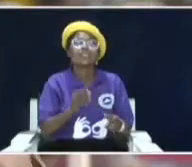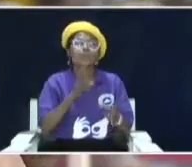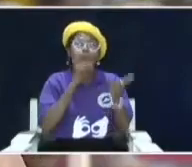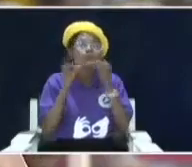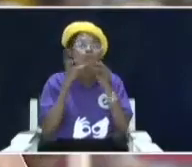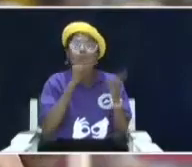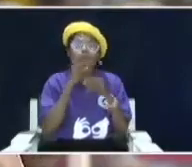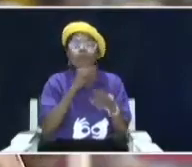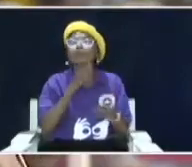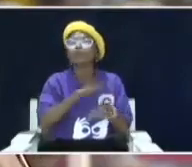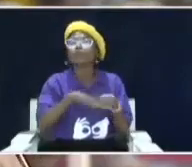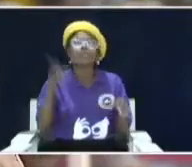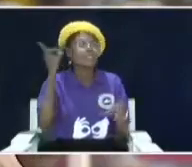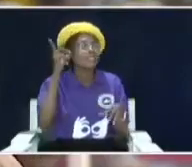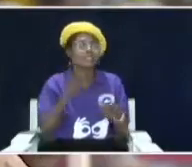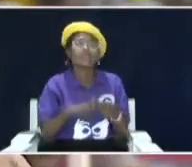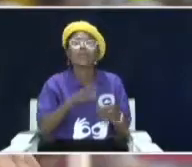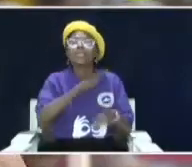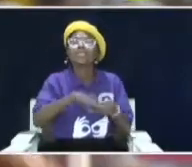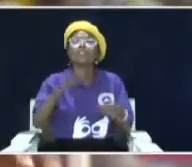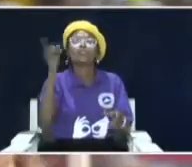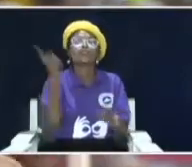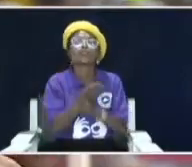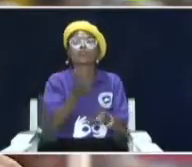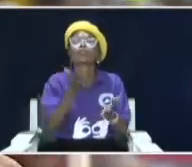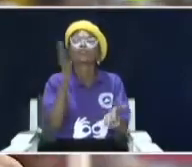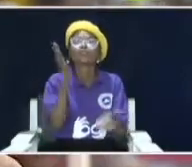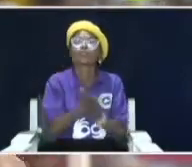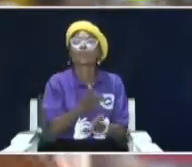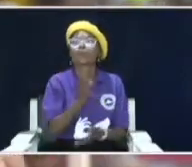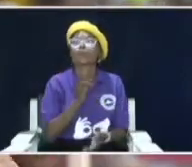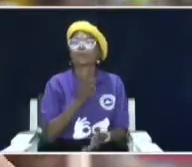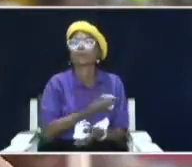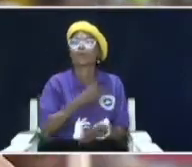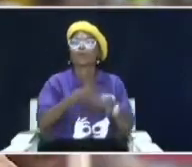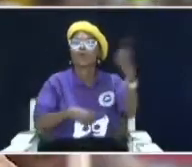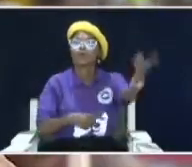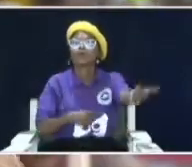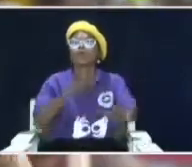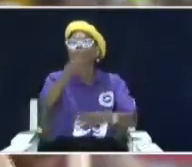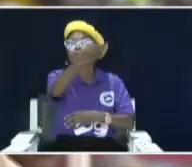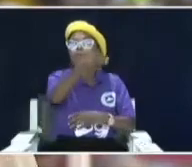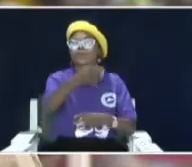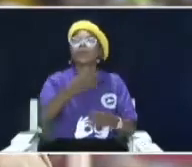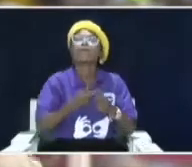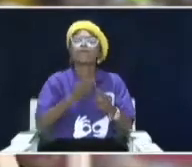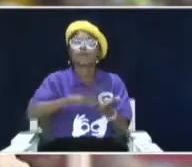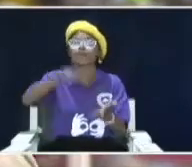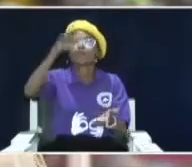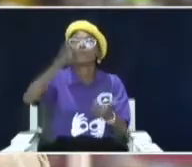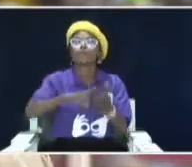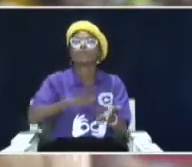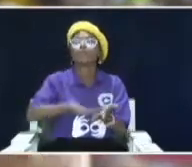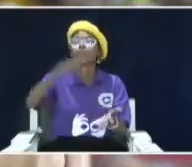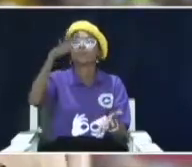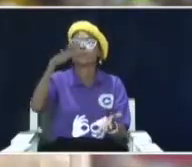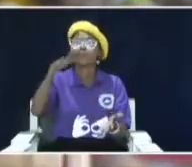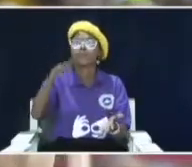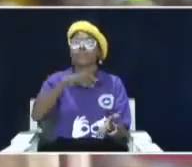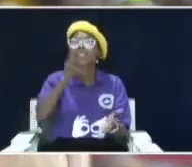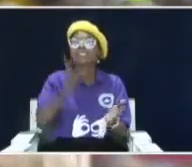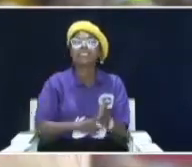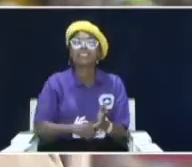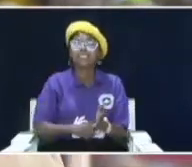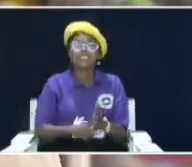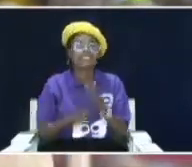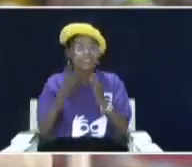talk about us. They just want to stop us, but they can't stop us. We are going forward from glory to glory. This vision